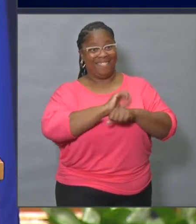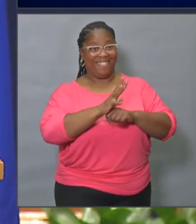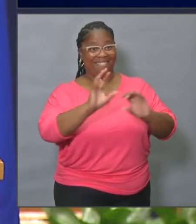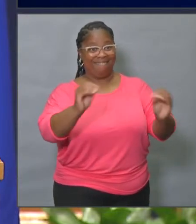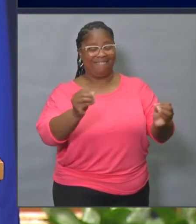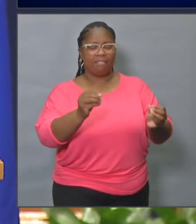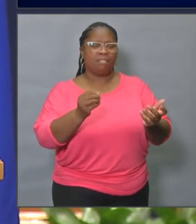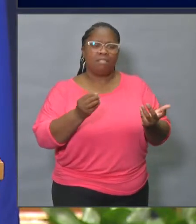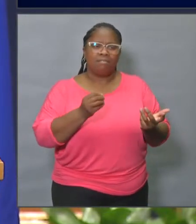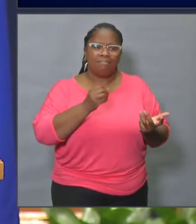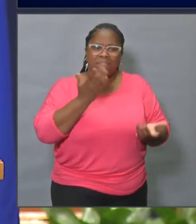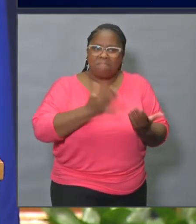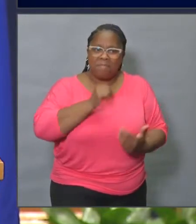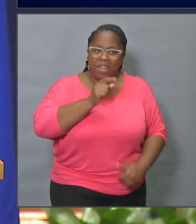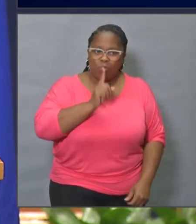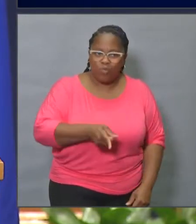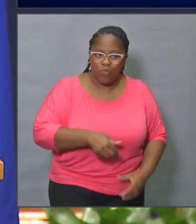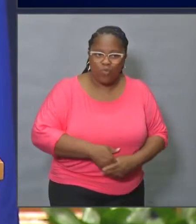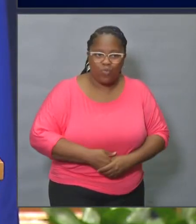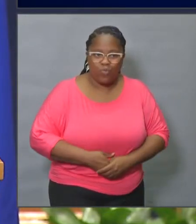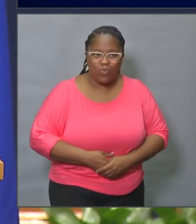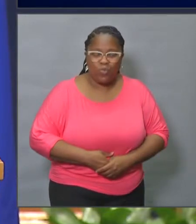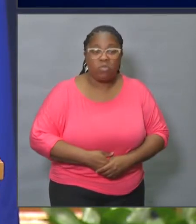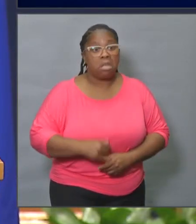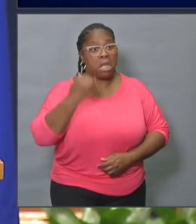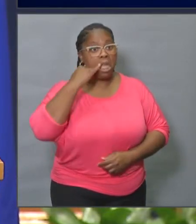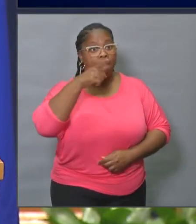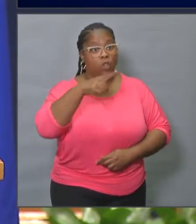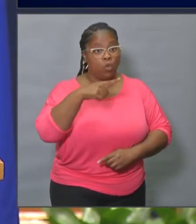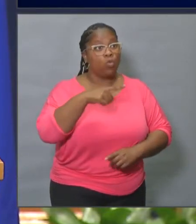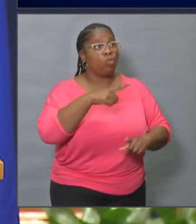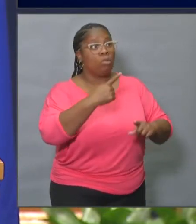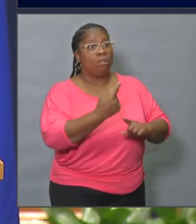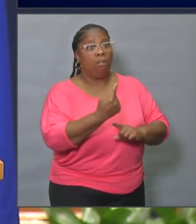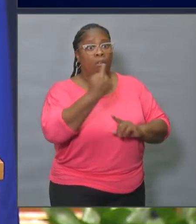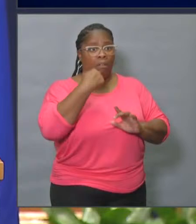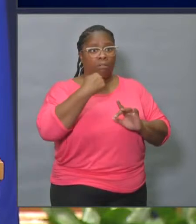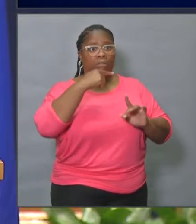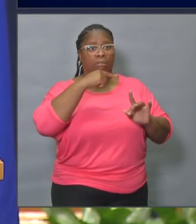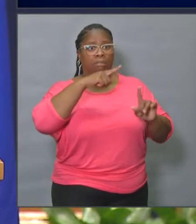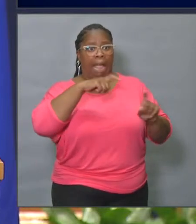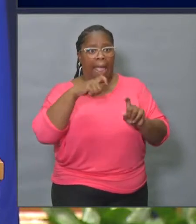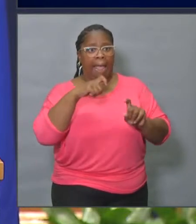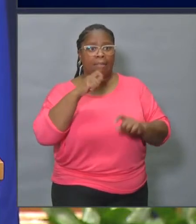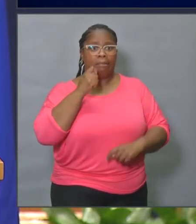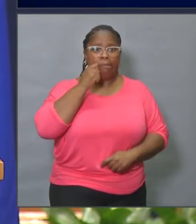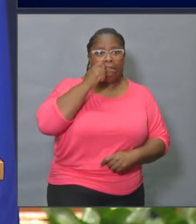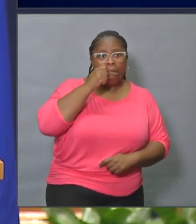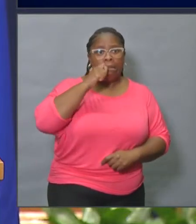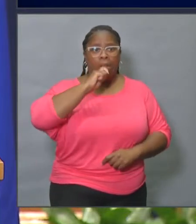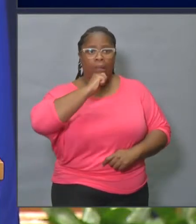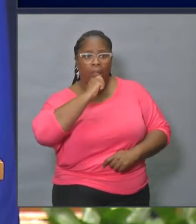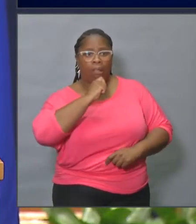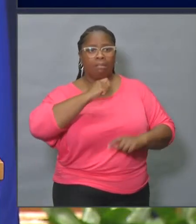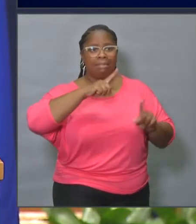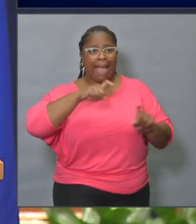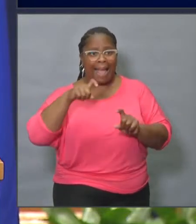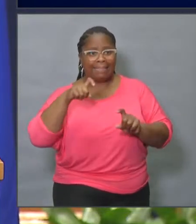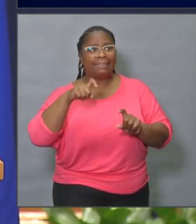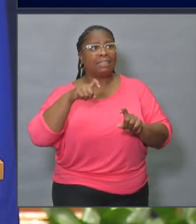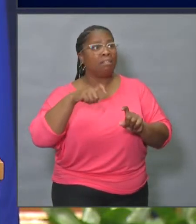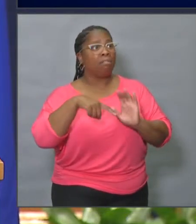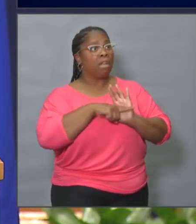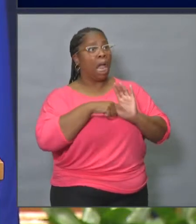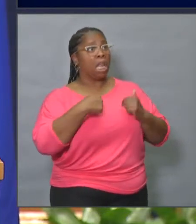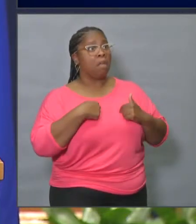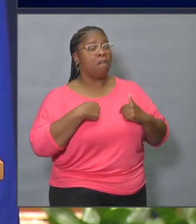after you've been exposed does not mean that you can't become infected later during the incubation period. So we